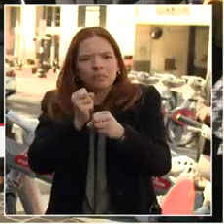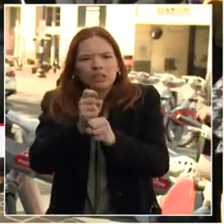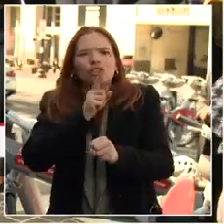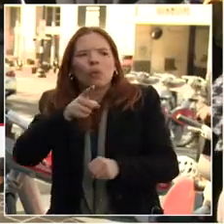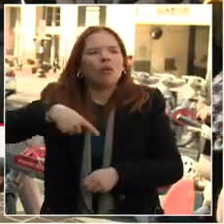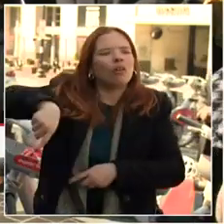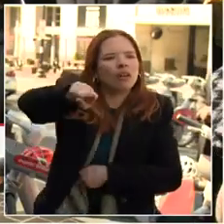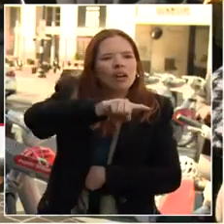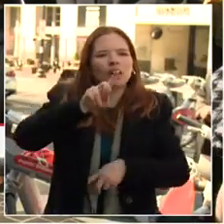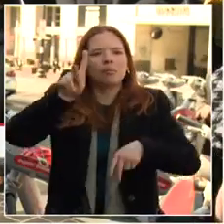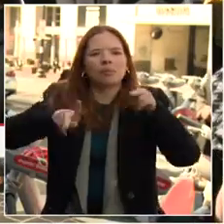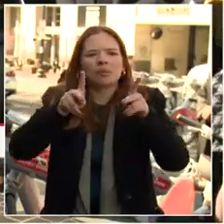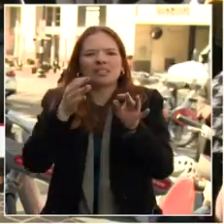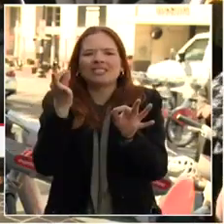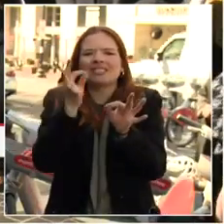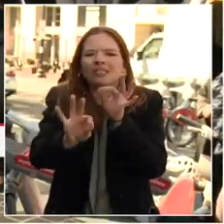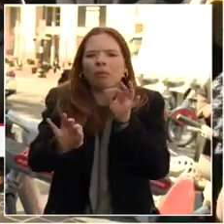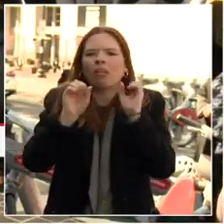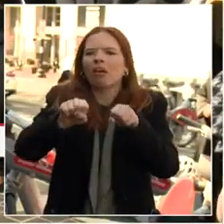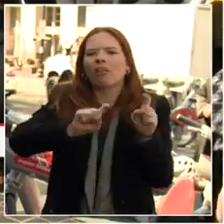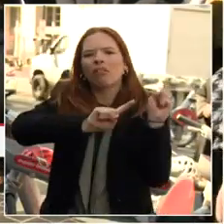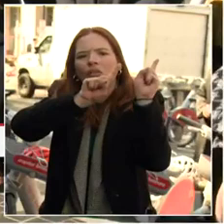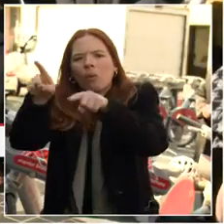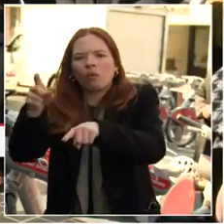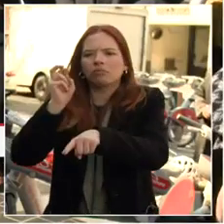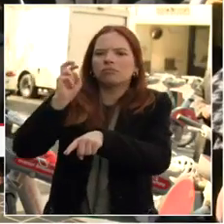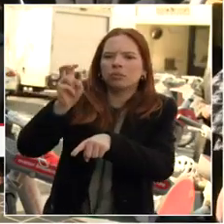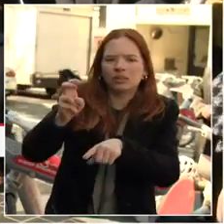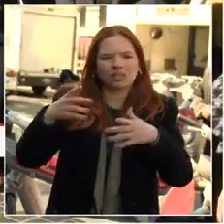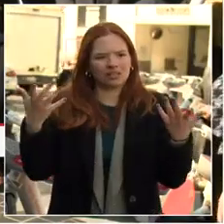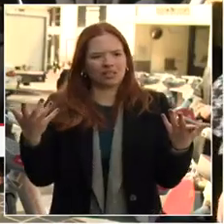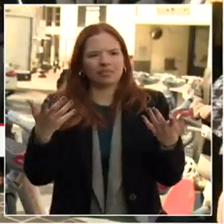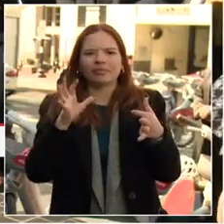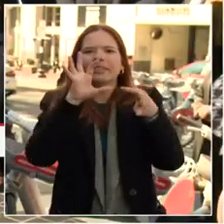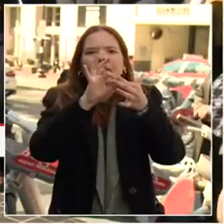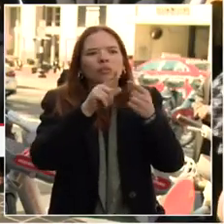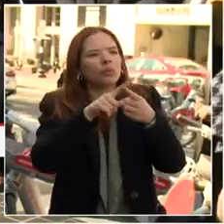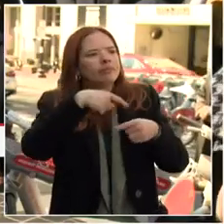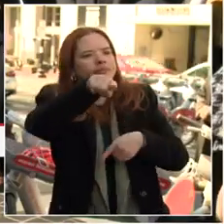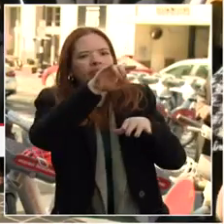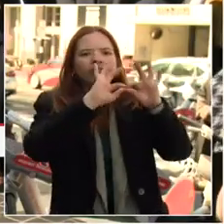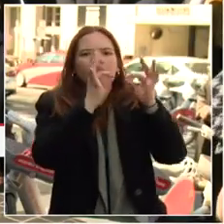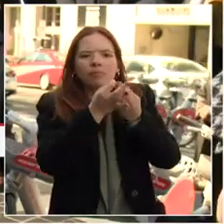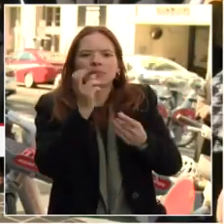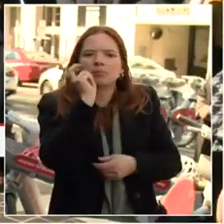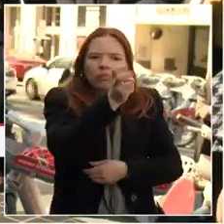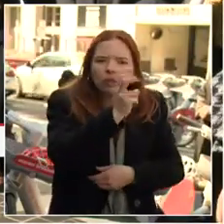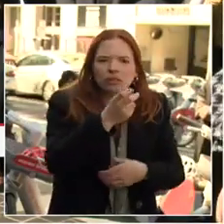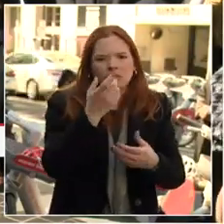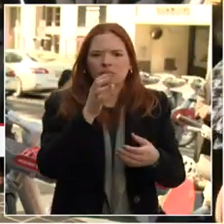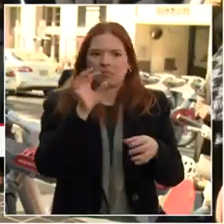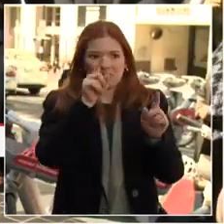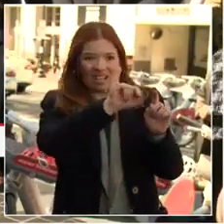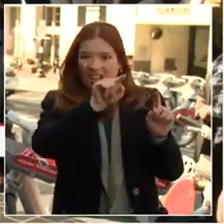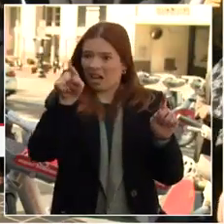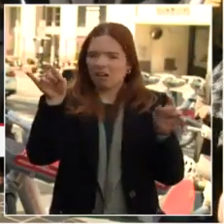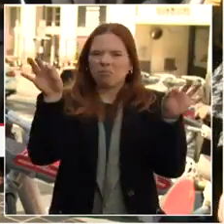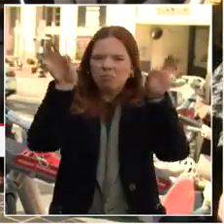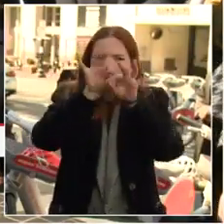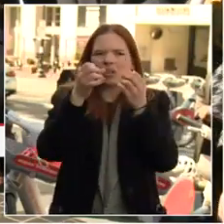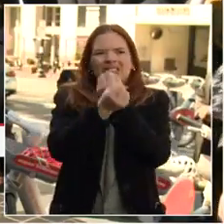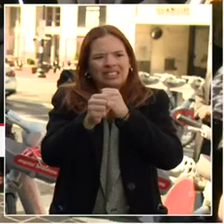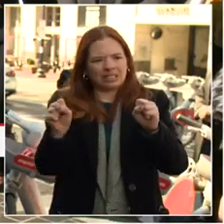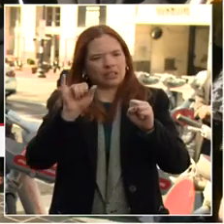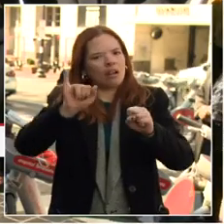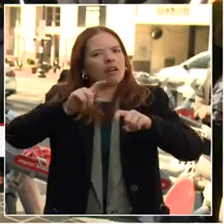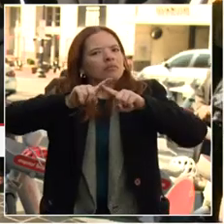jobs, to family, and making sure we're doing it in a way that is safe and reliable and